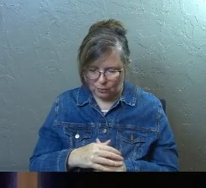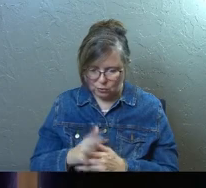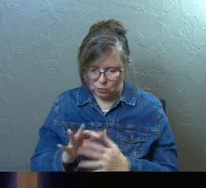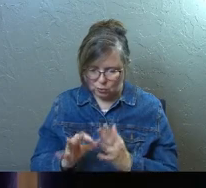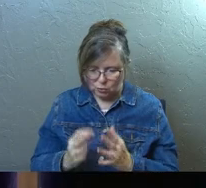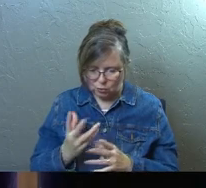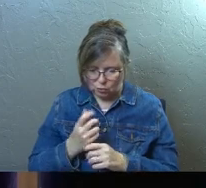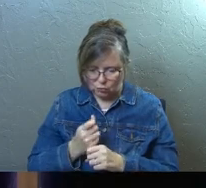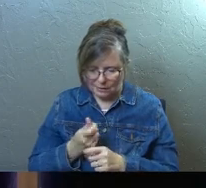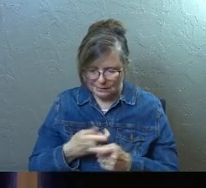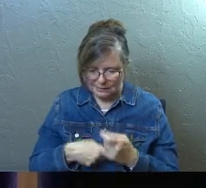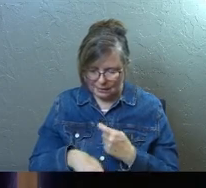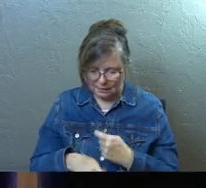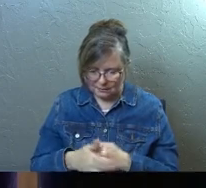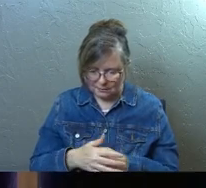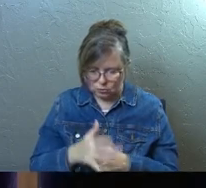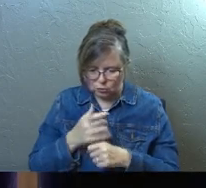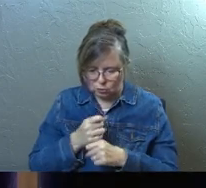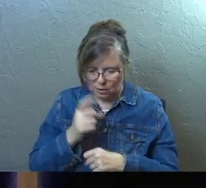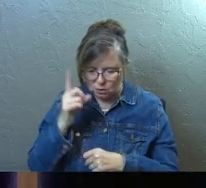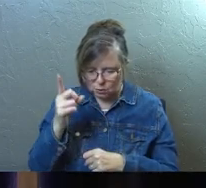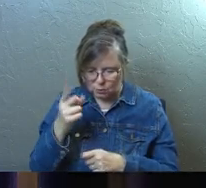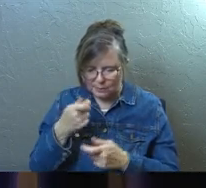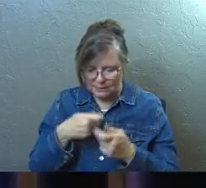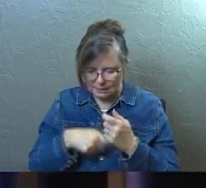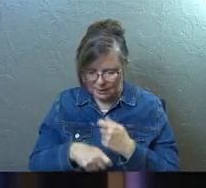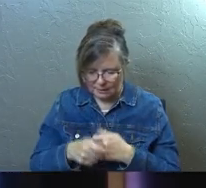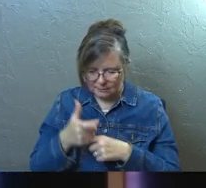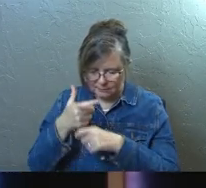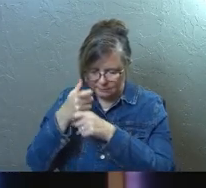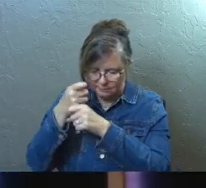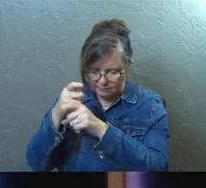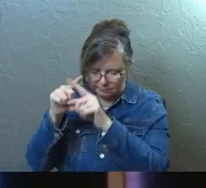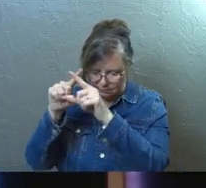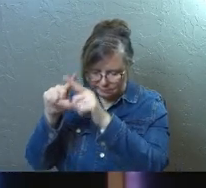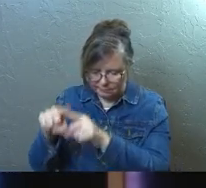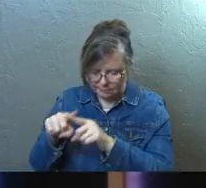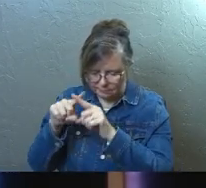to choose trust instead, to trust you. Instead.